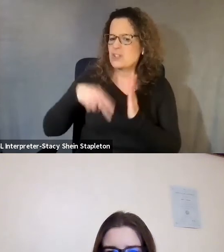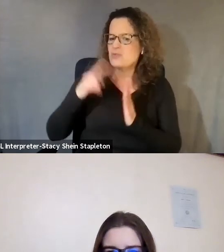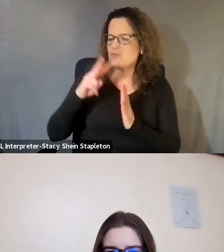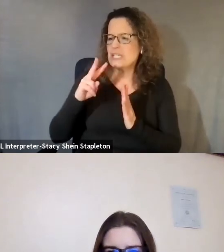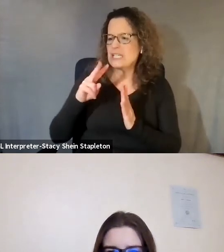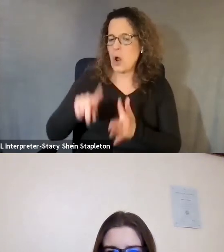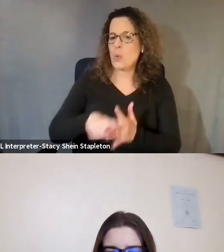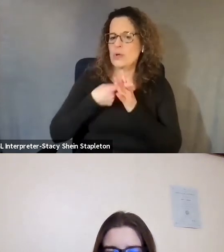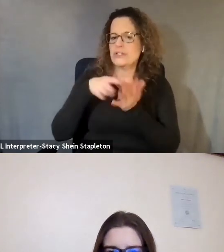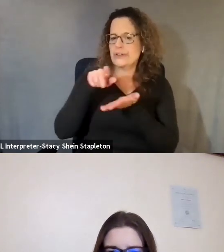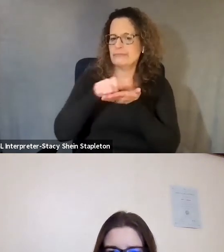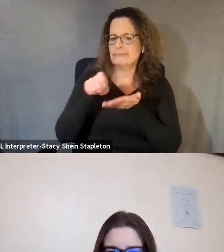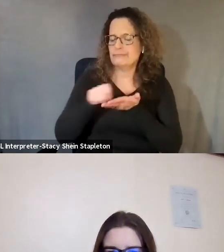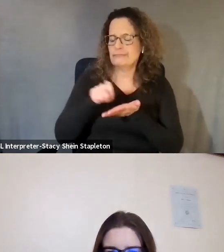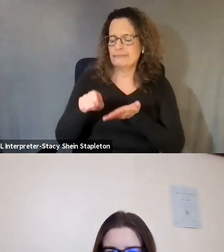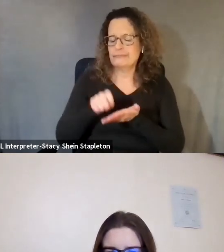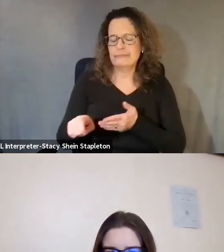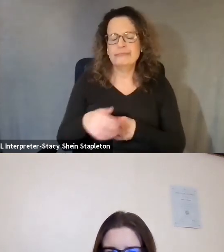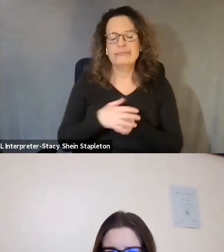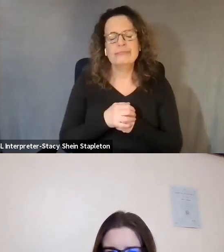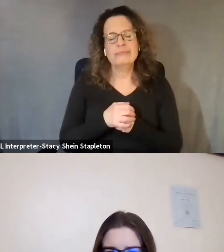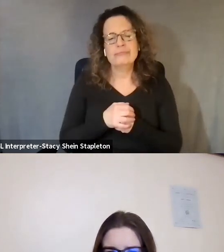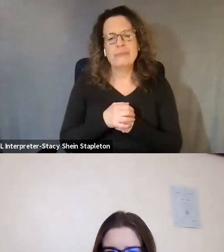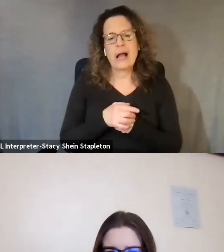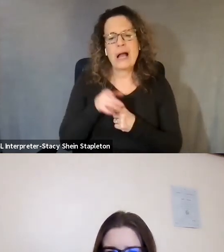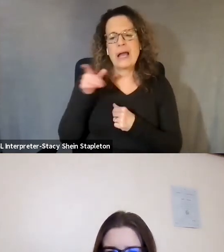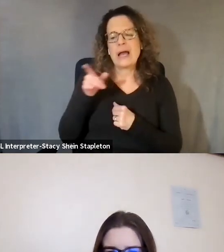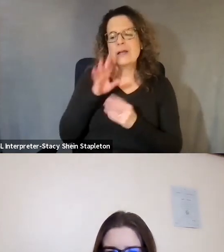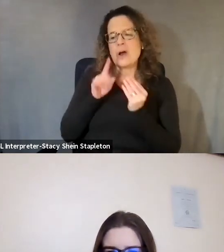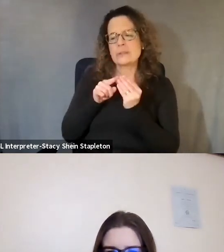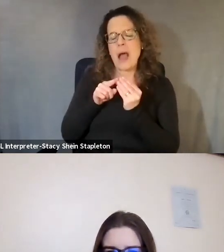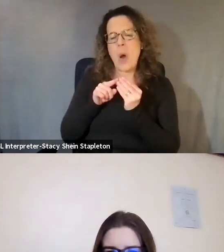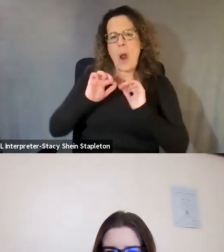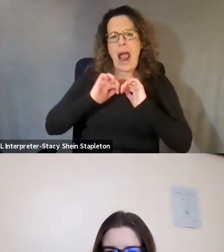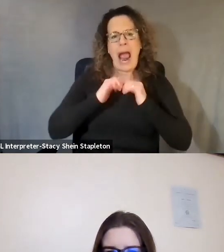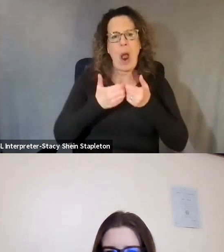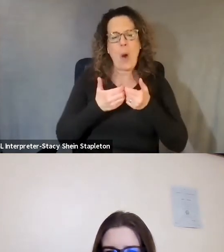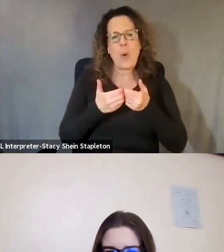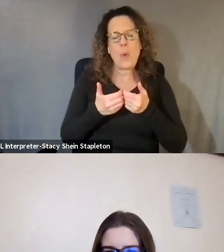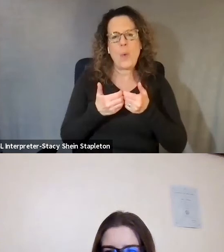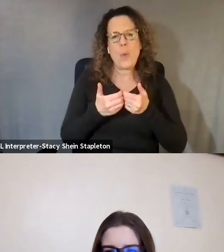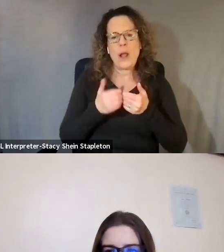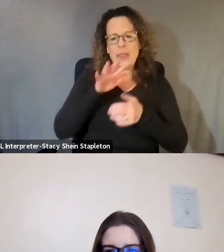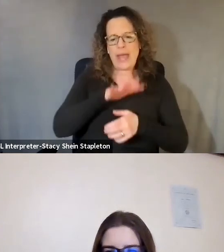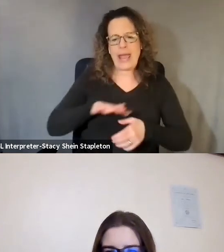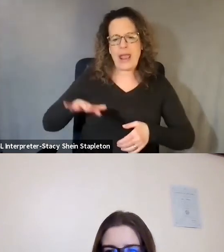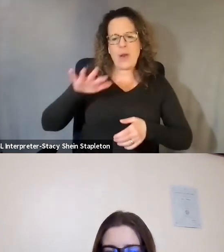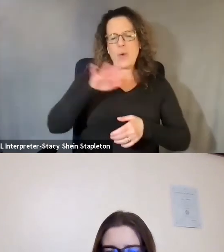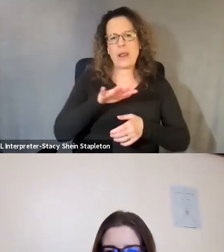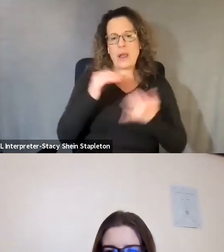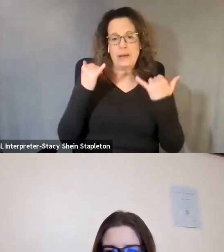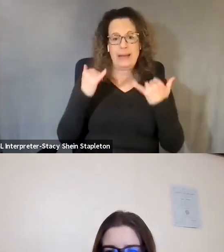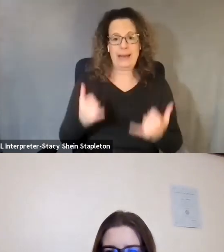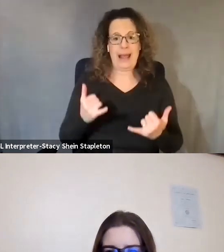for those of you who are history buffs like I am, but he talks about how the area by what's